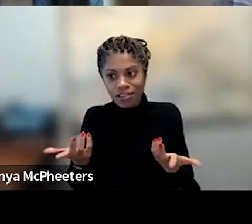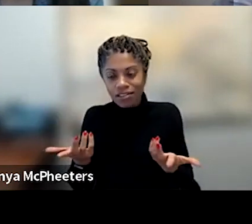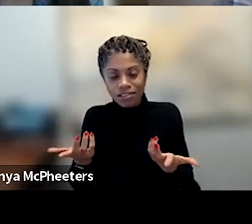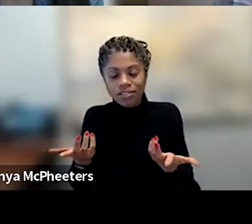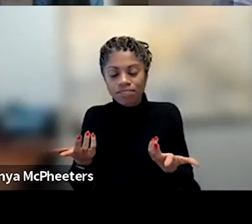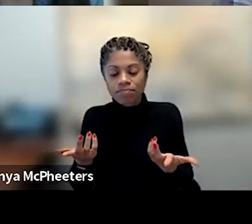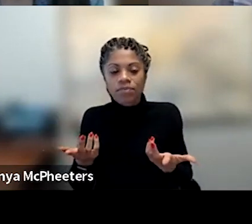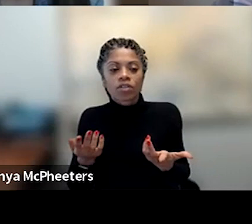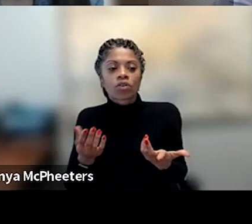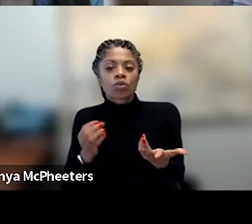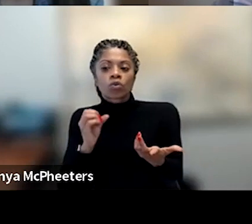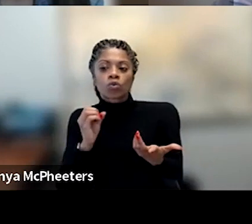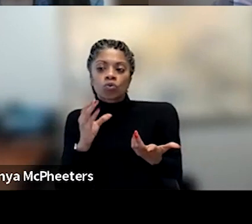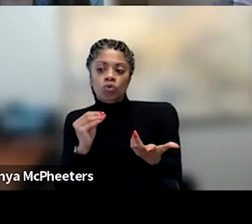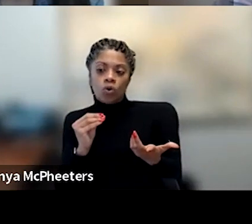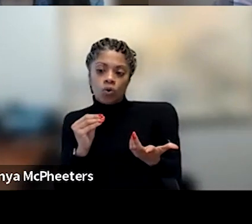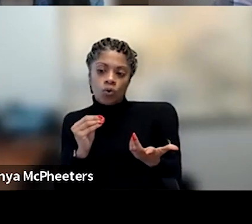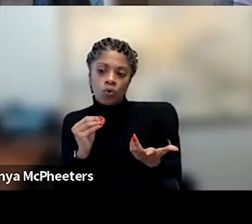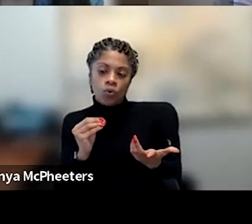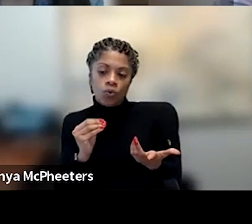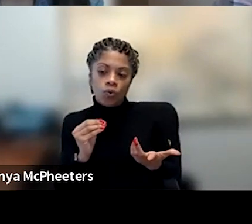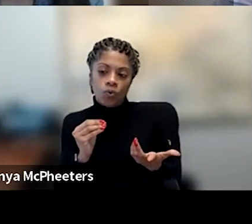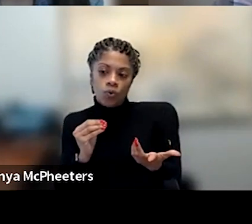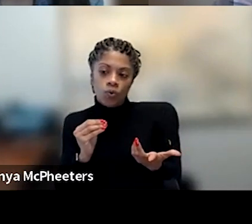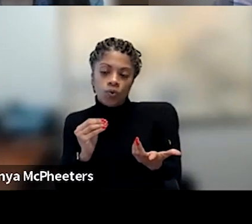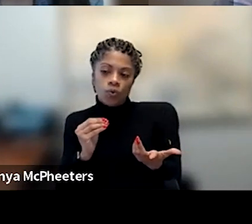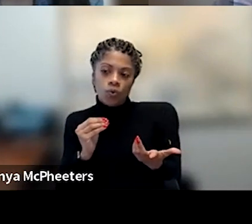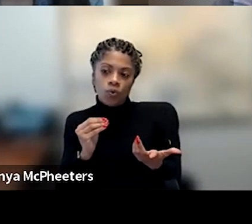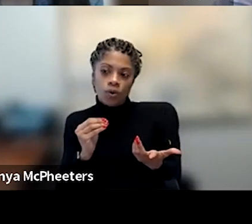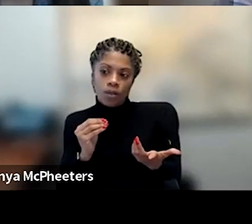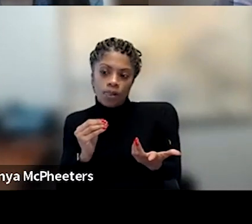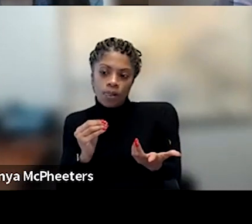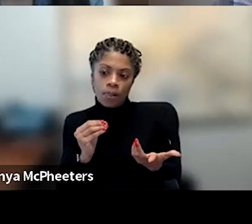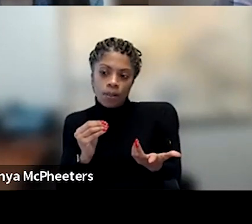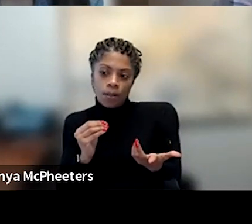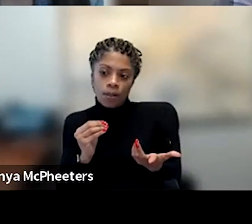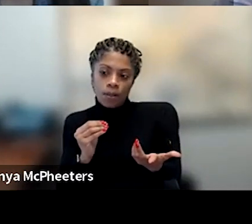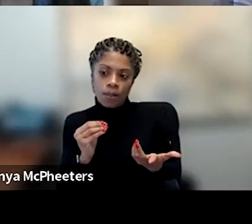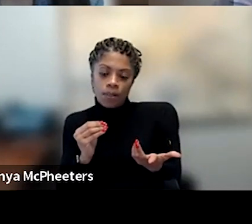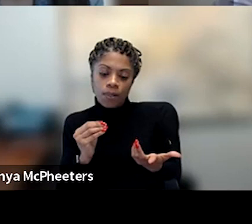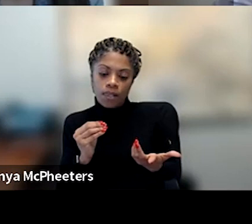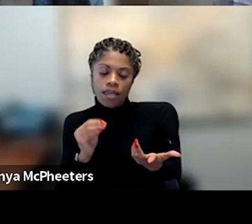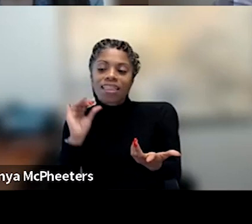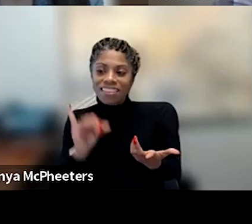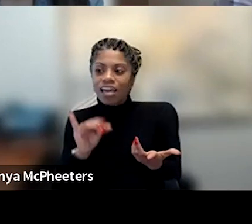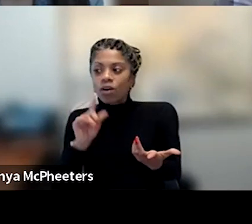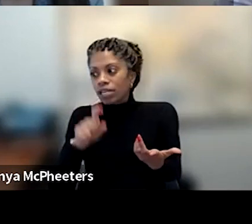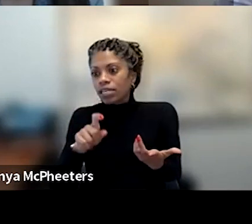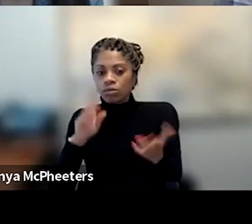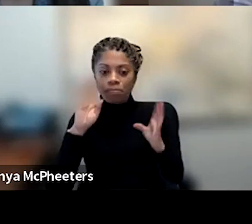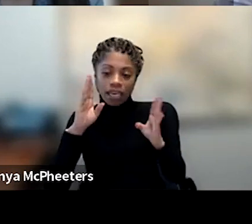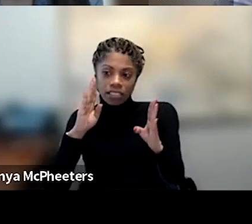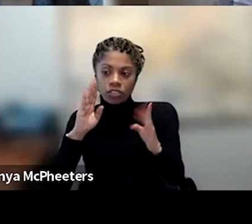And that in the context sometimes of us actually making sure we pay attention to the power dynamic between those who bring